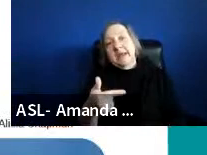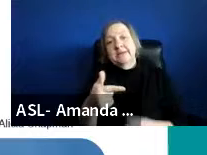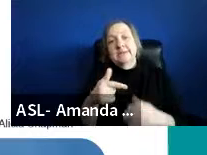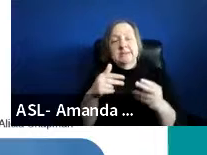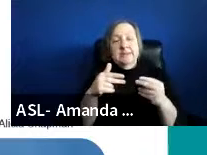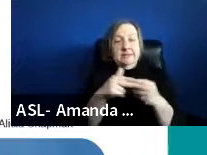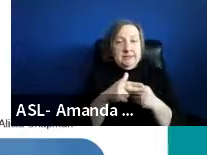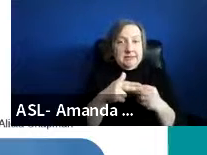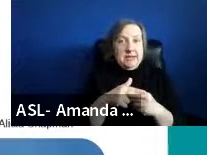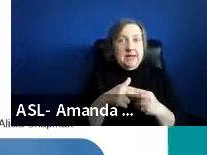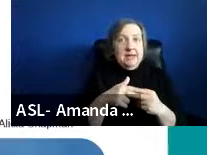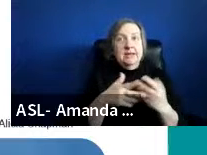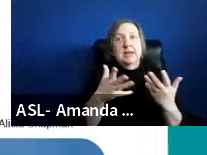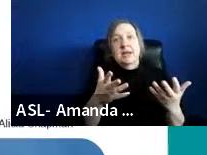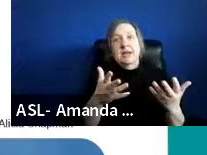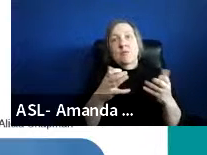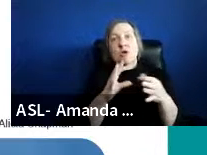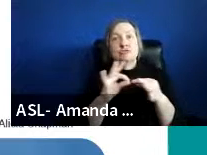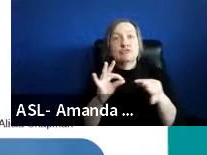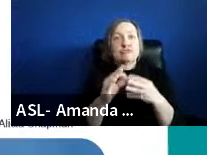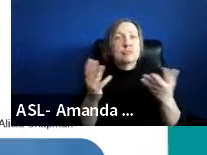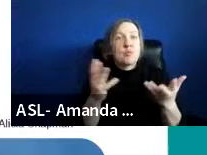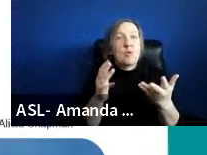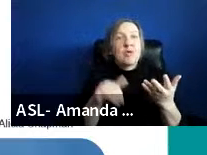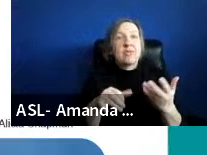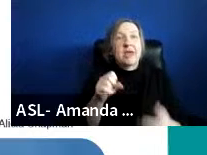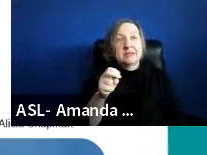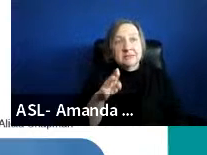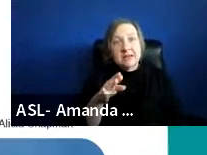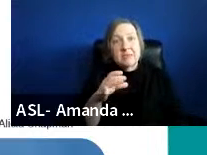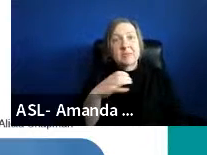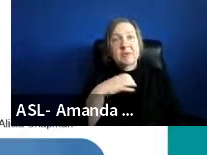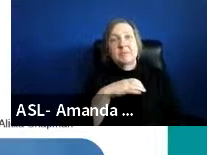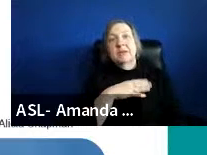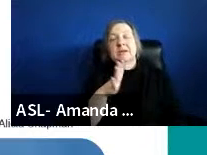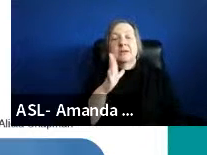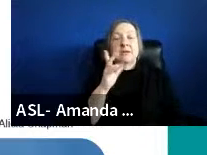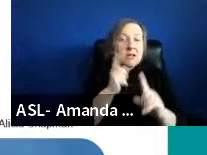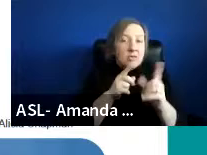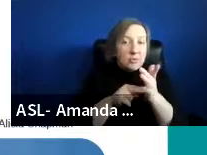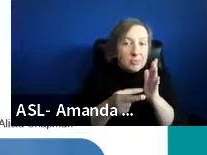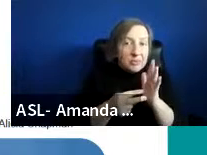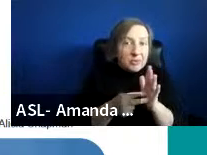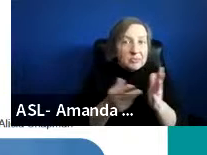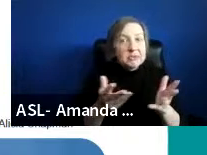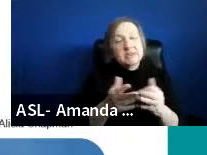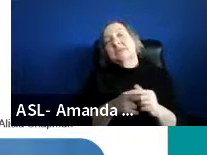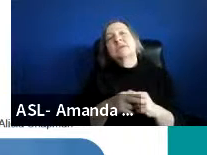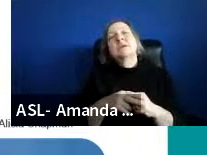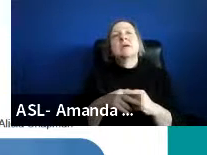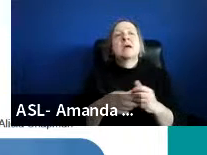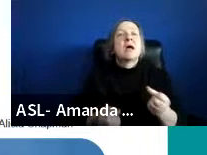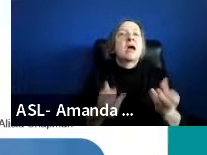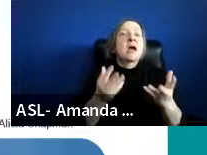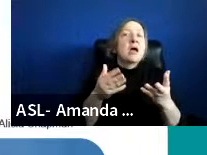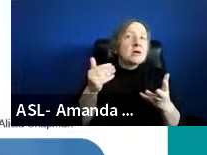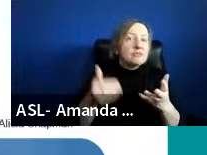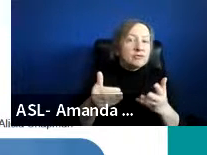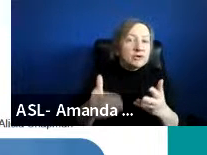wanted to be able to touch upon what is that subcommittee, what's their purpose, you know, frequency of meetings,